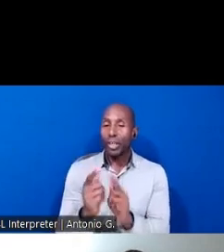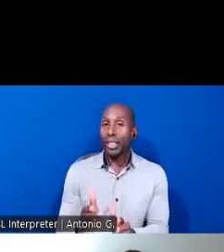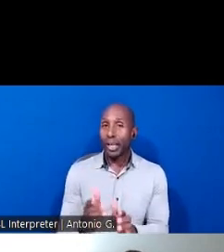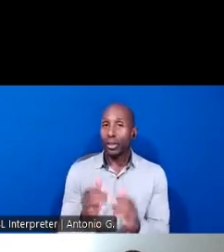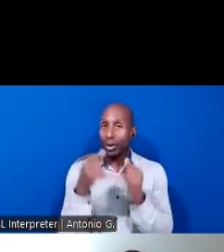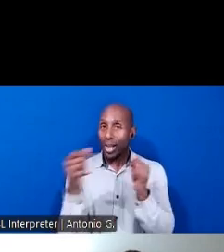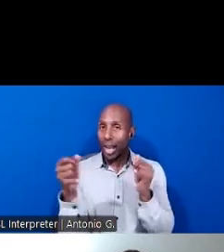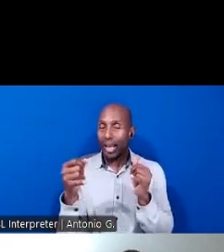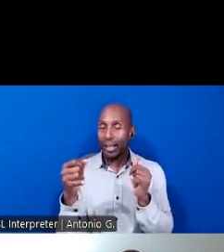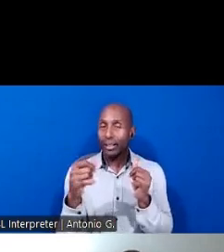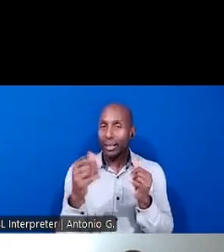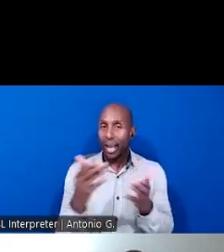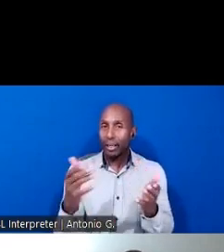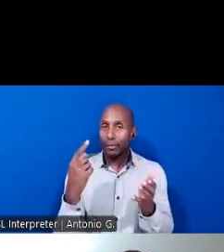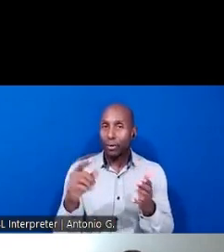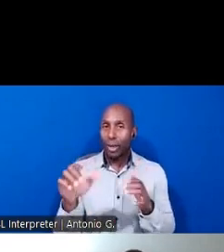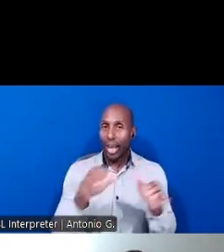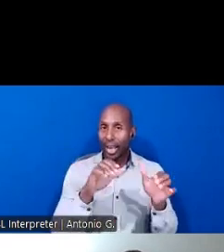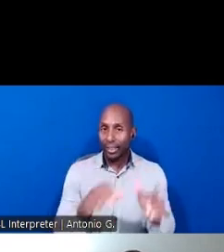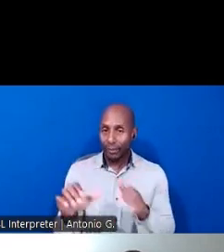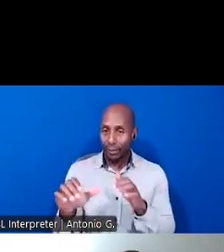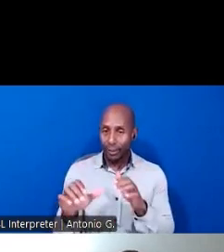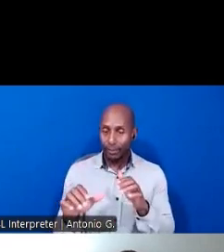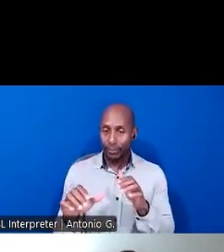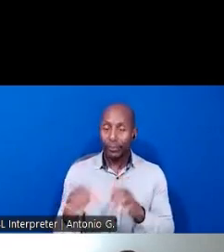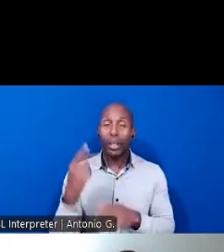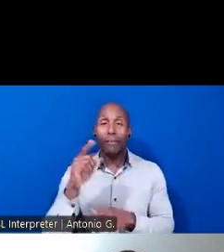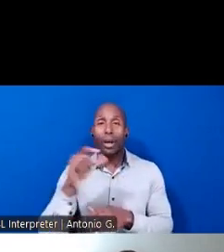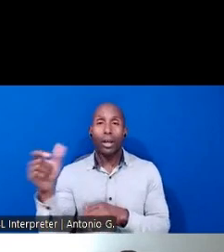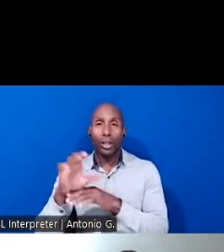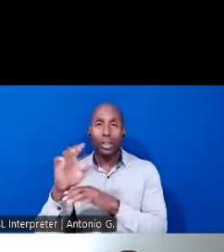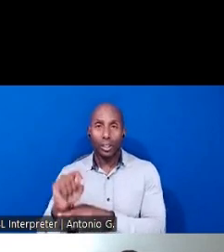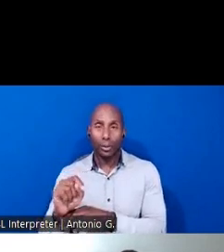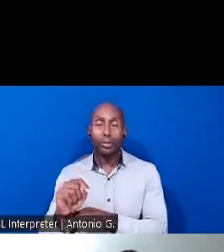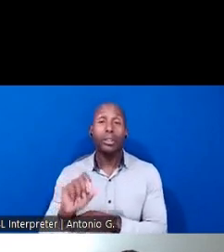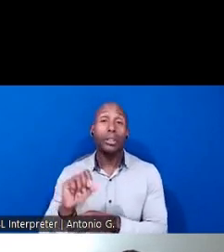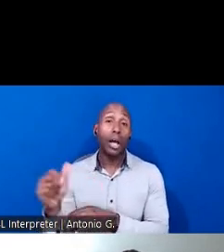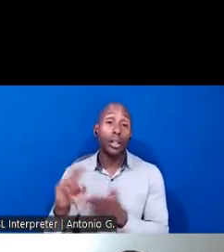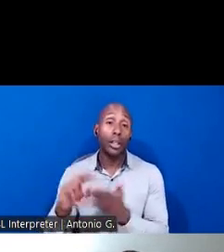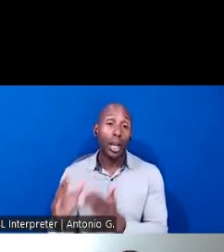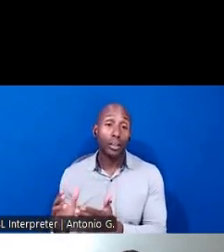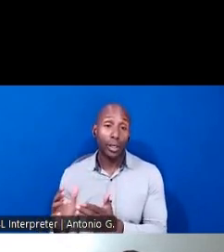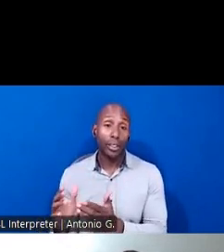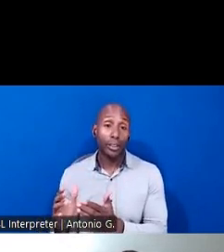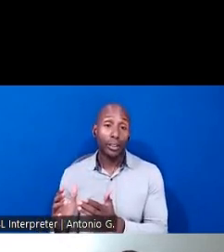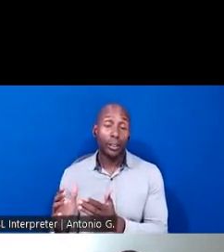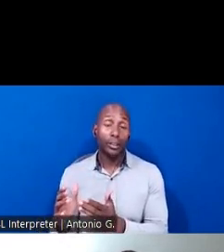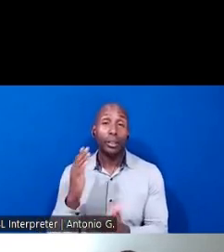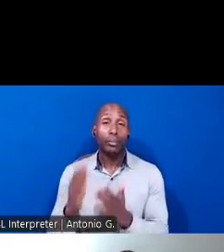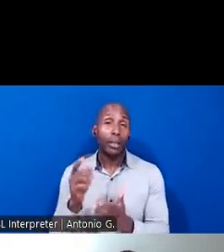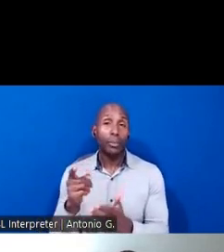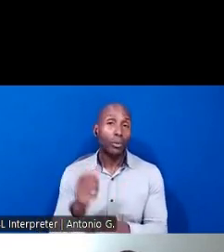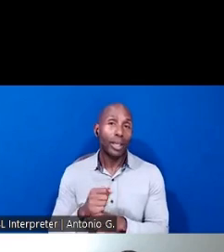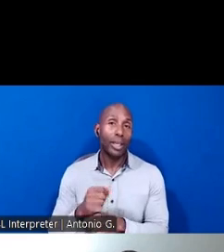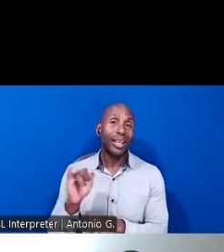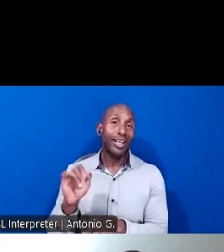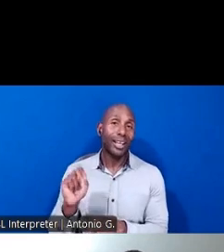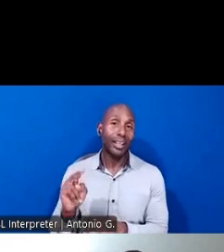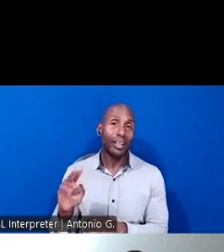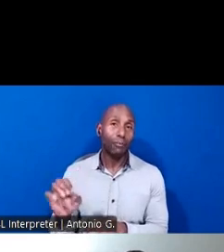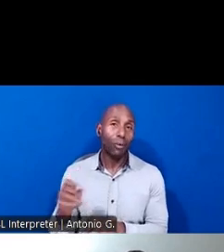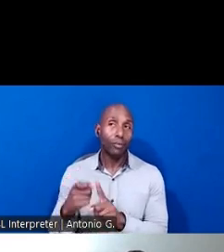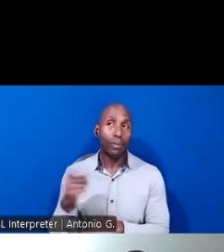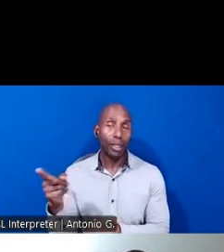For other consultants and contractors who you might receive an invoice or a bill from them, you don't